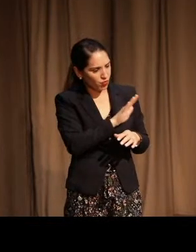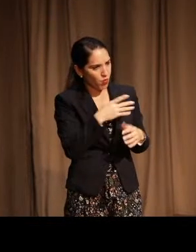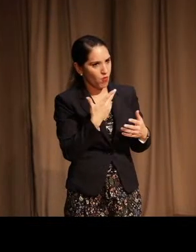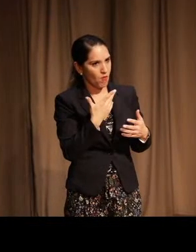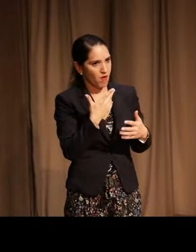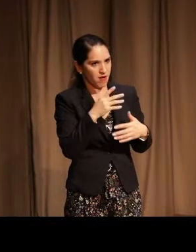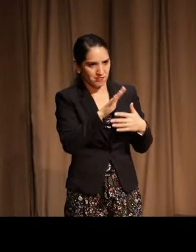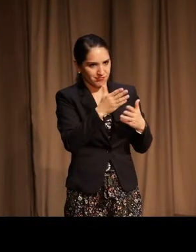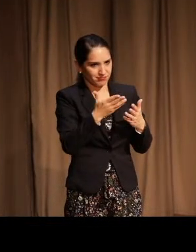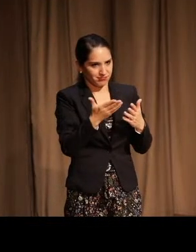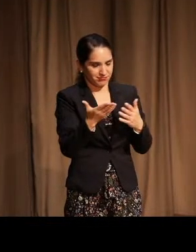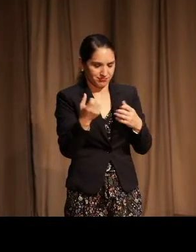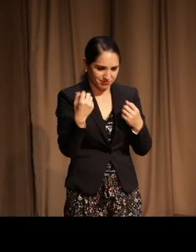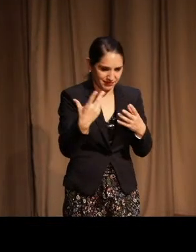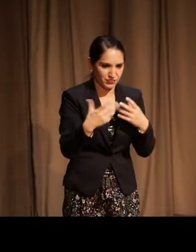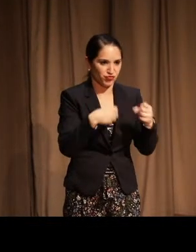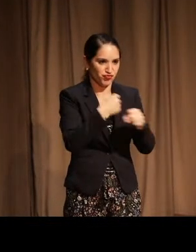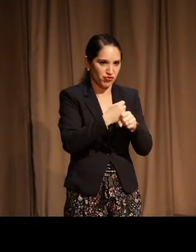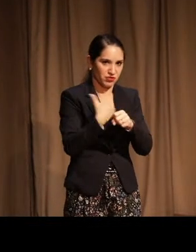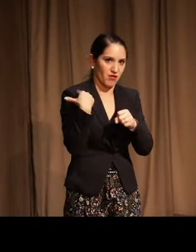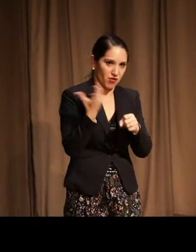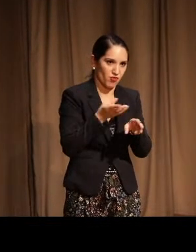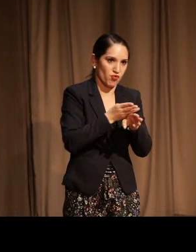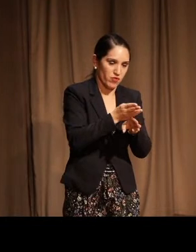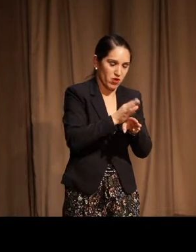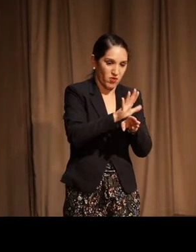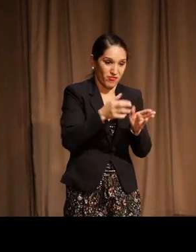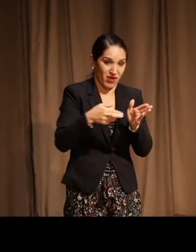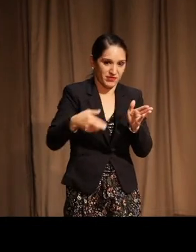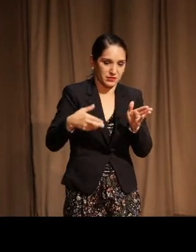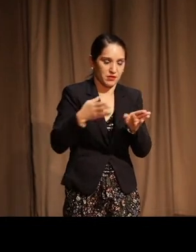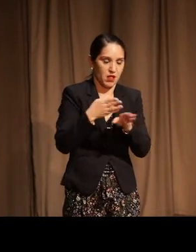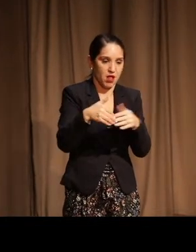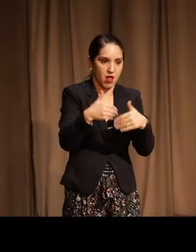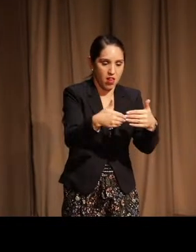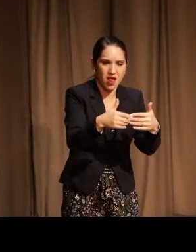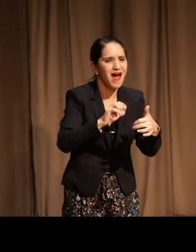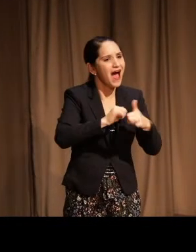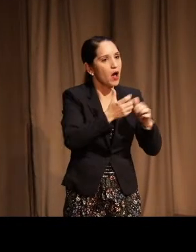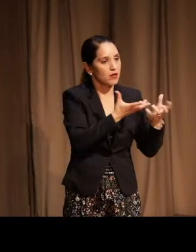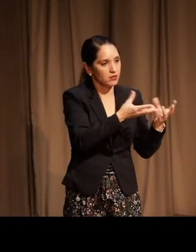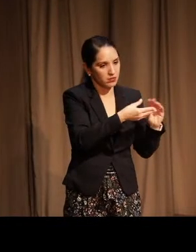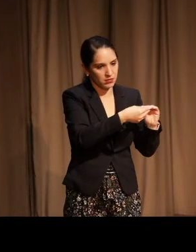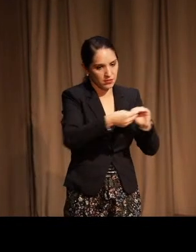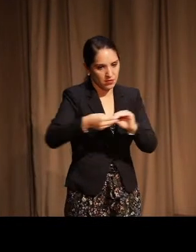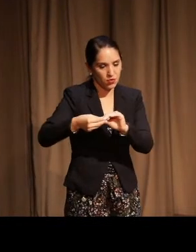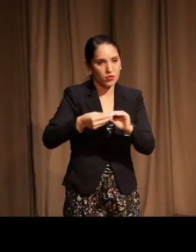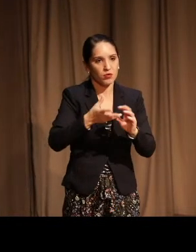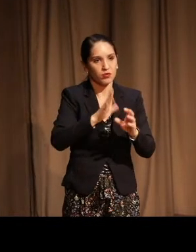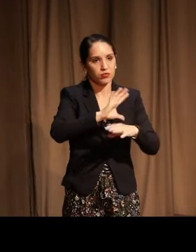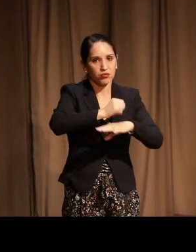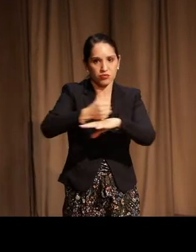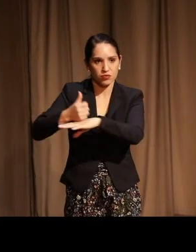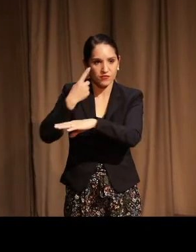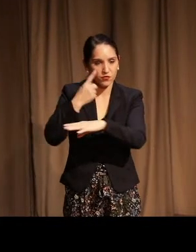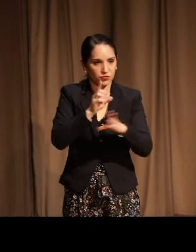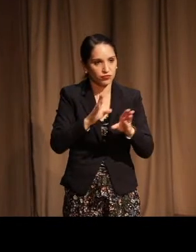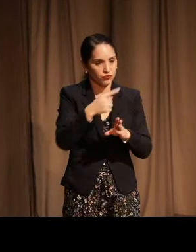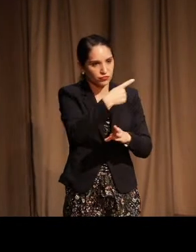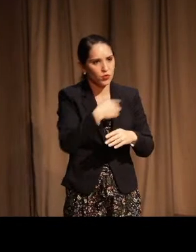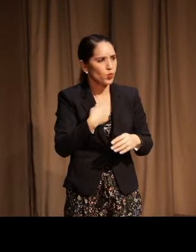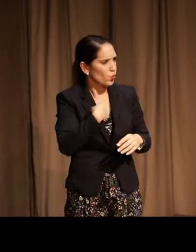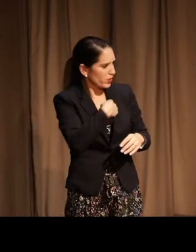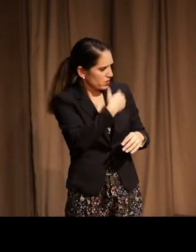used throughout her career be read here in the U.S. So, and I remember us talking, we all know about what the